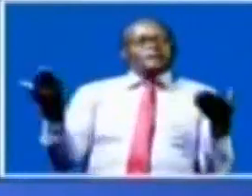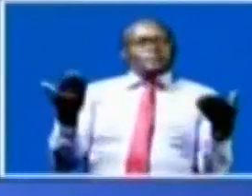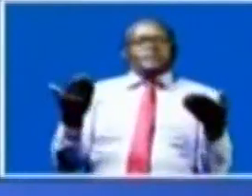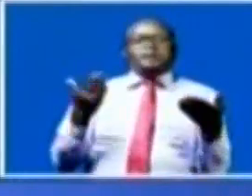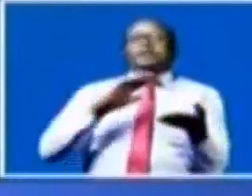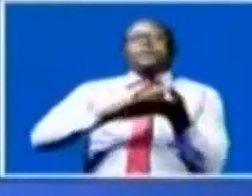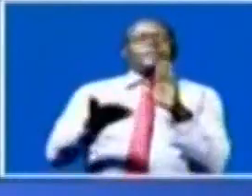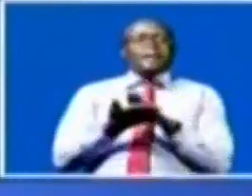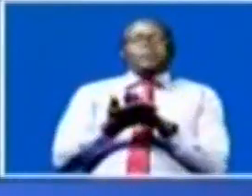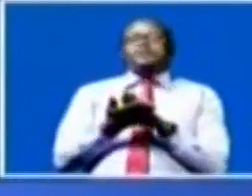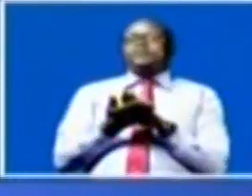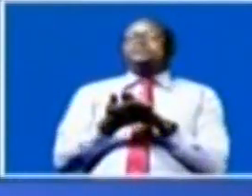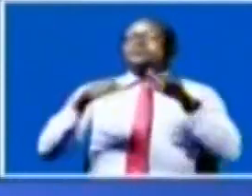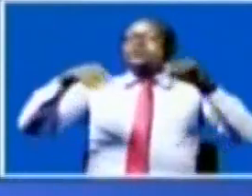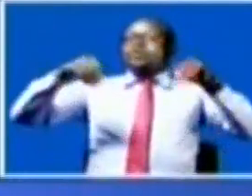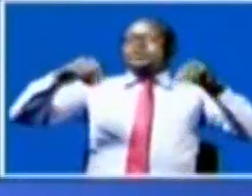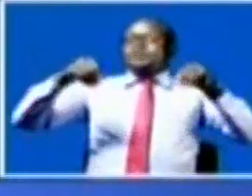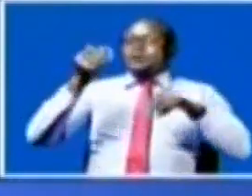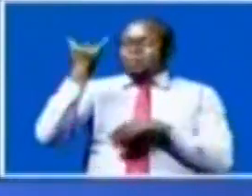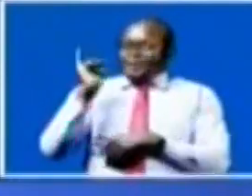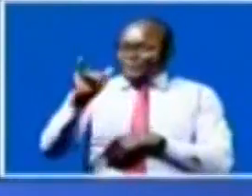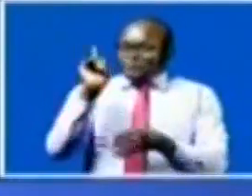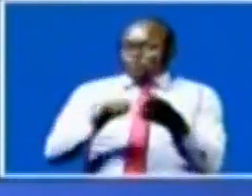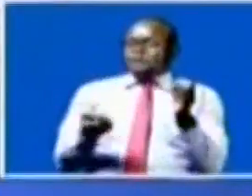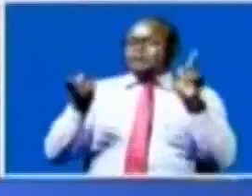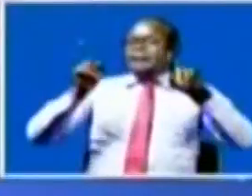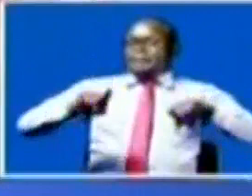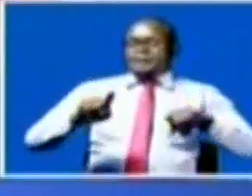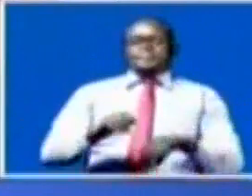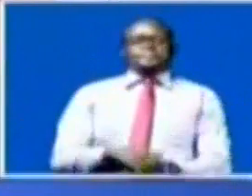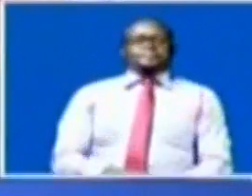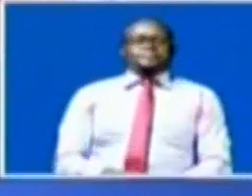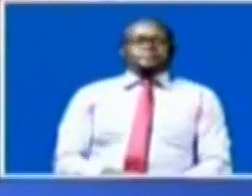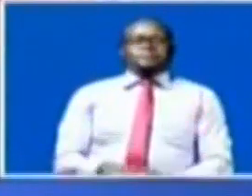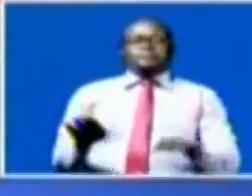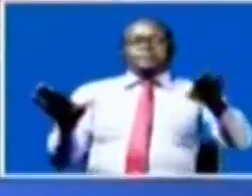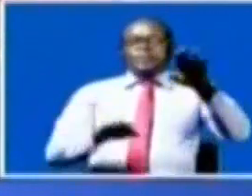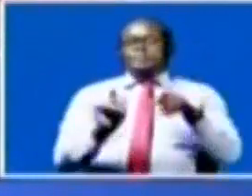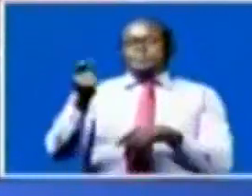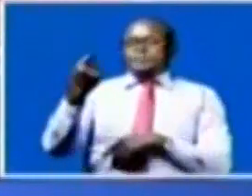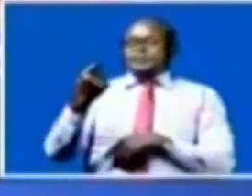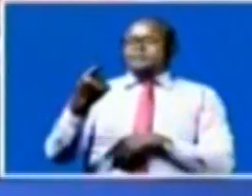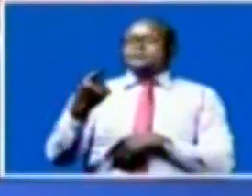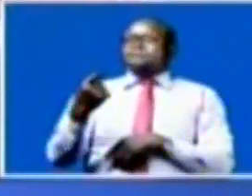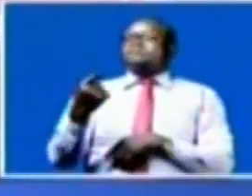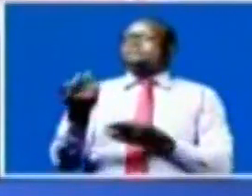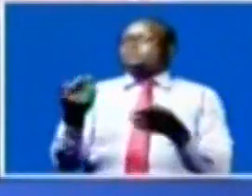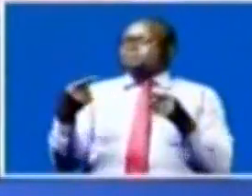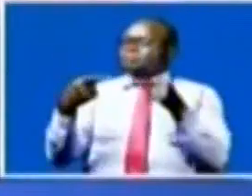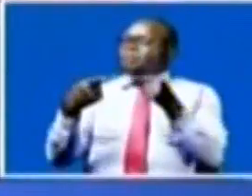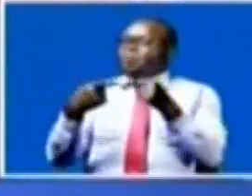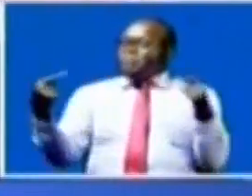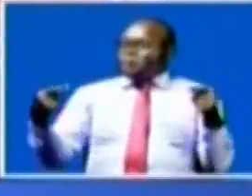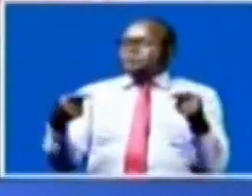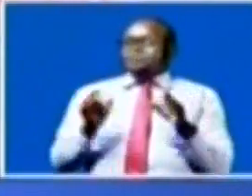and a master of none, because that's what's going on. The deputy president also took issue with the undue